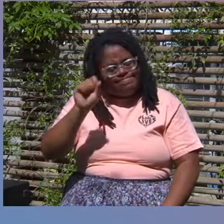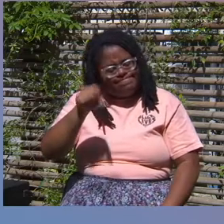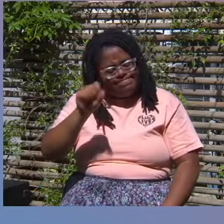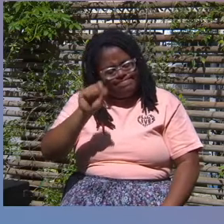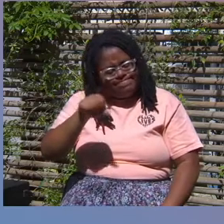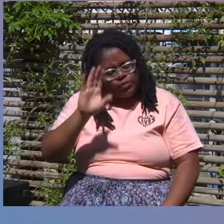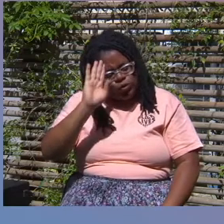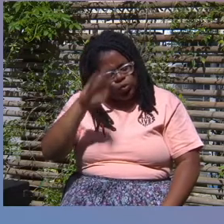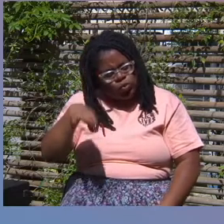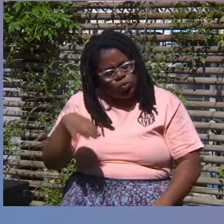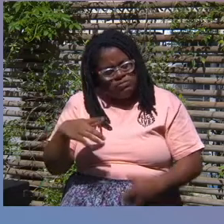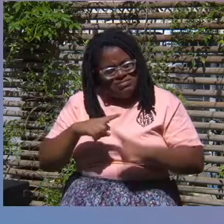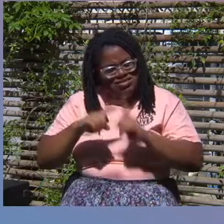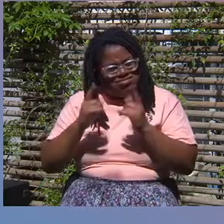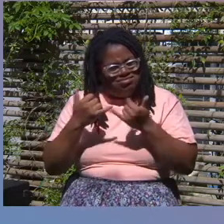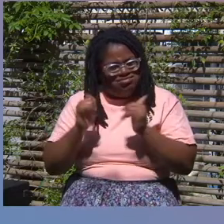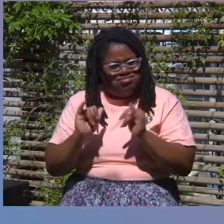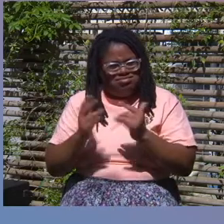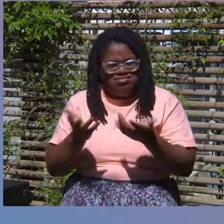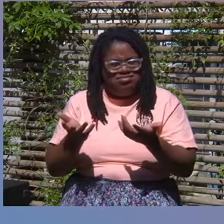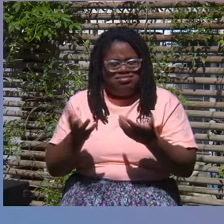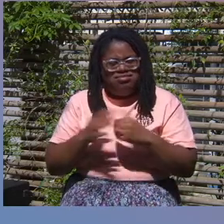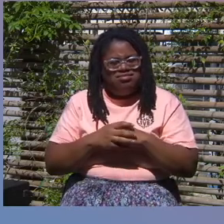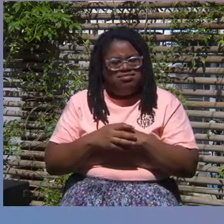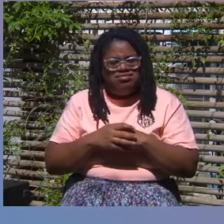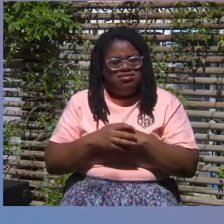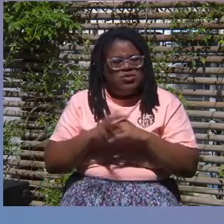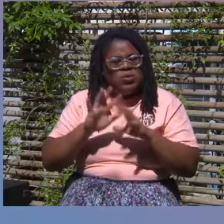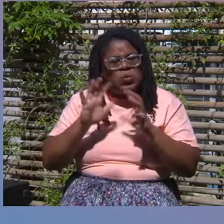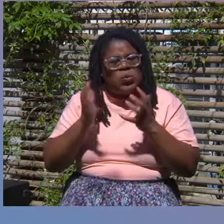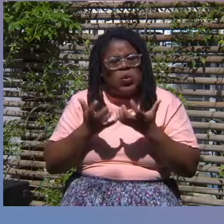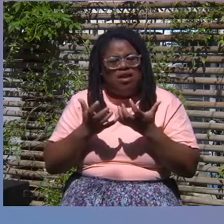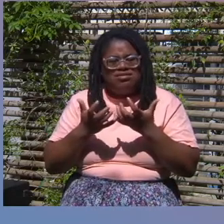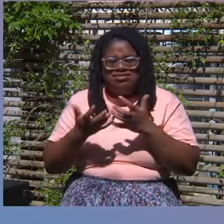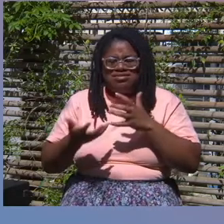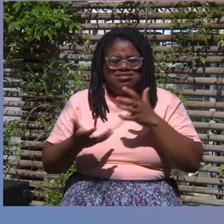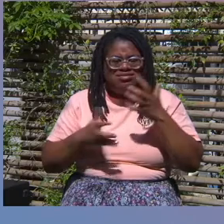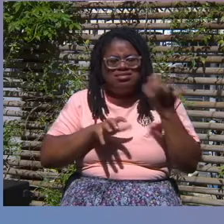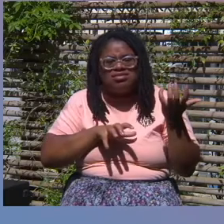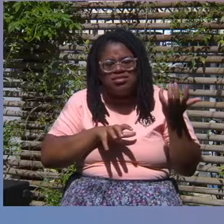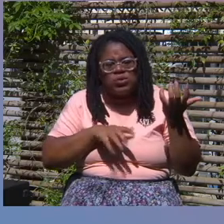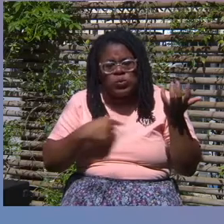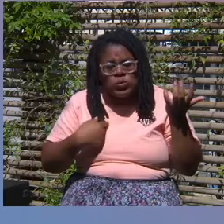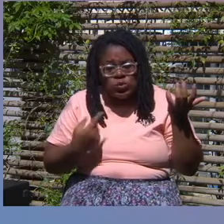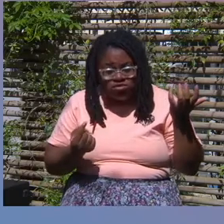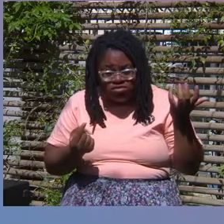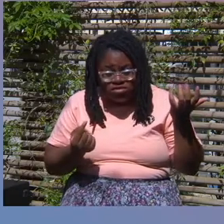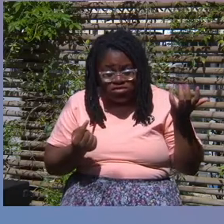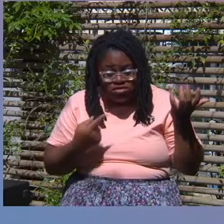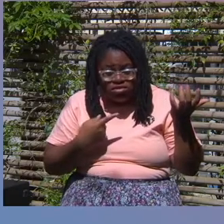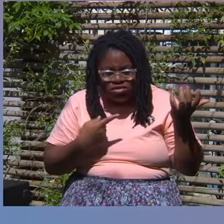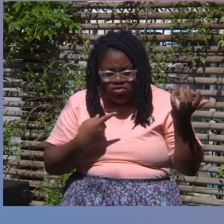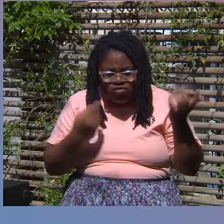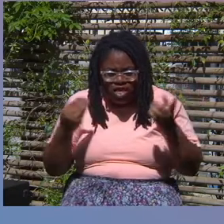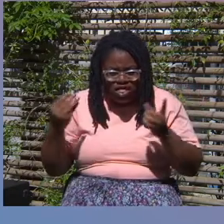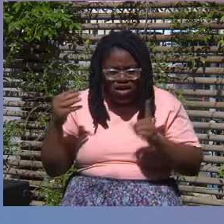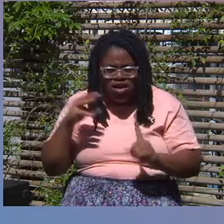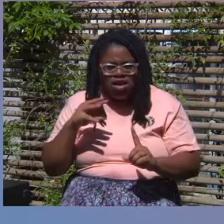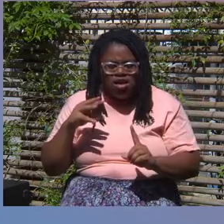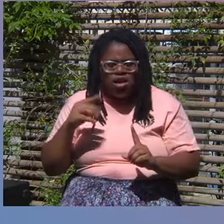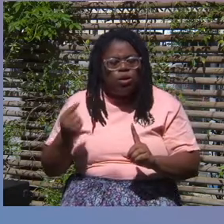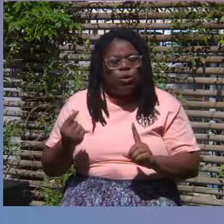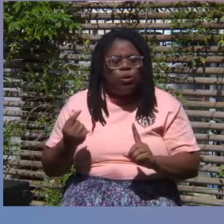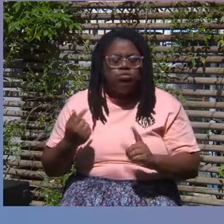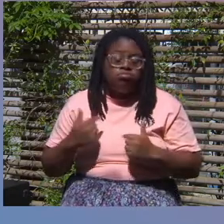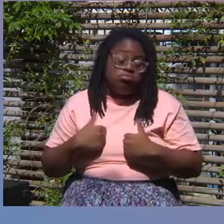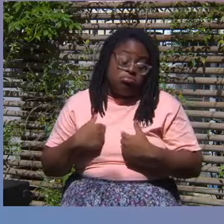to deal with. But the world is in chaos, and what do we do to bring more light in?